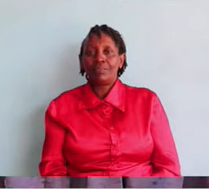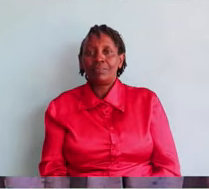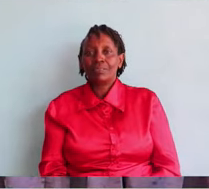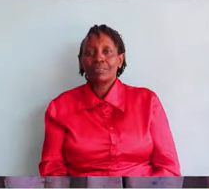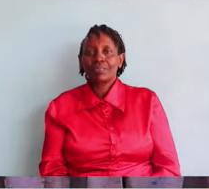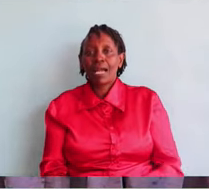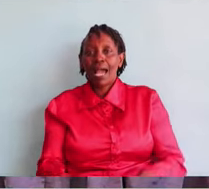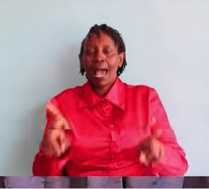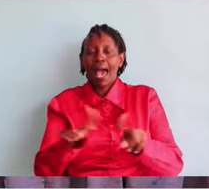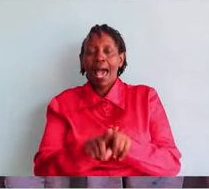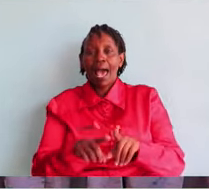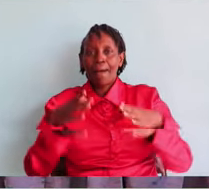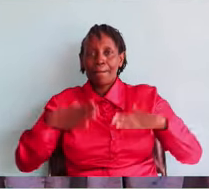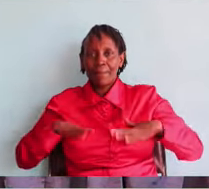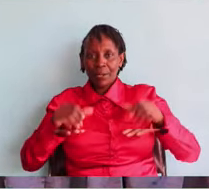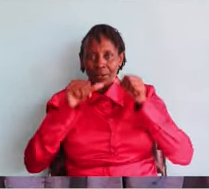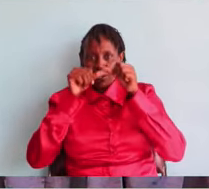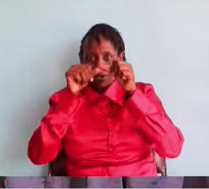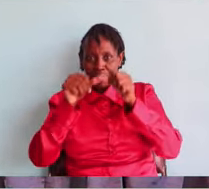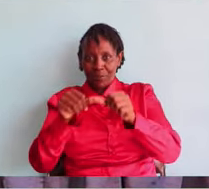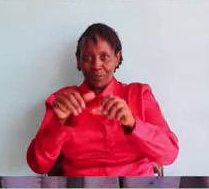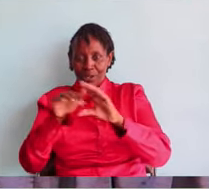as these people continued in prayer,